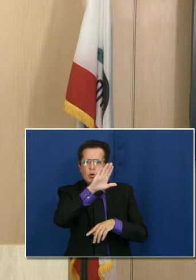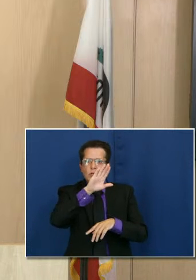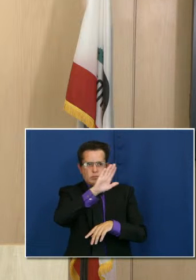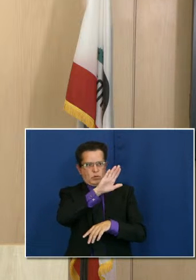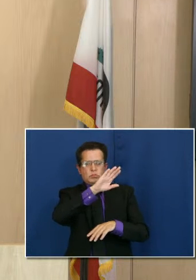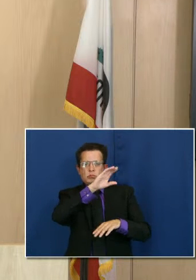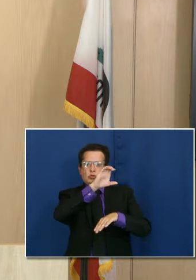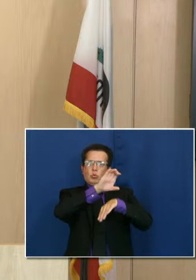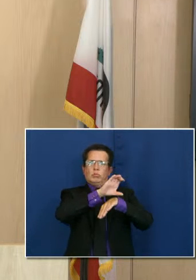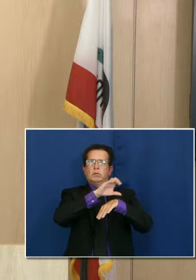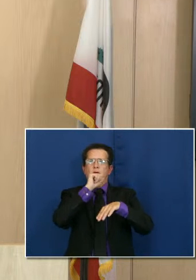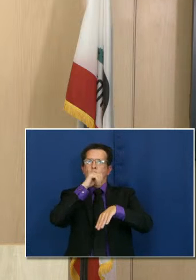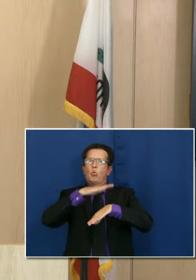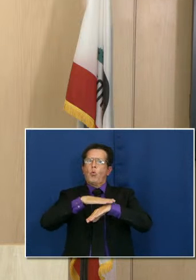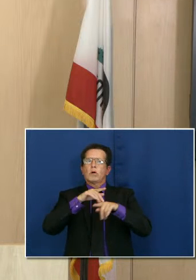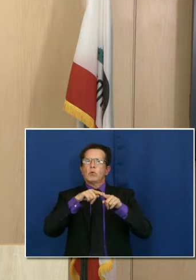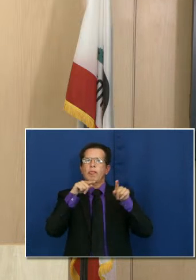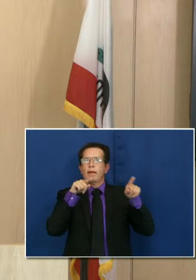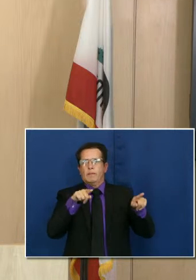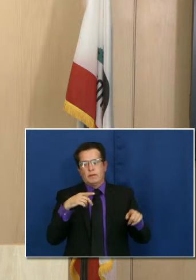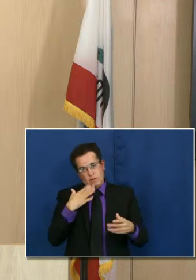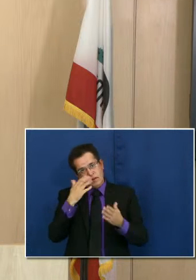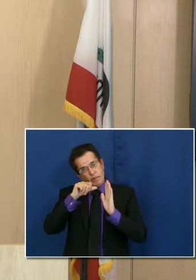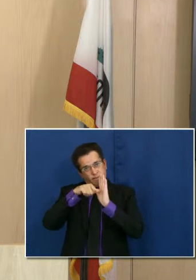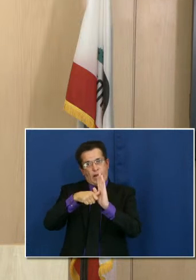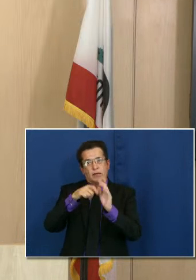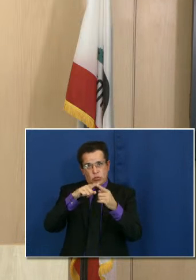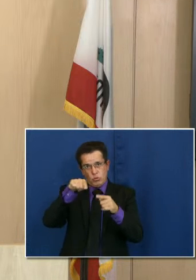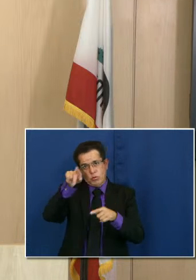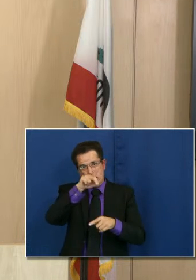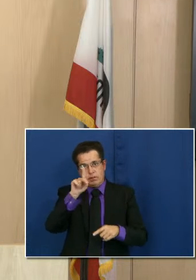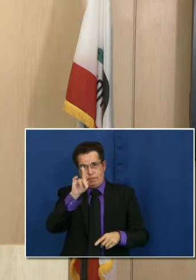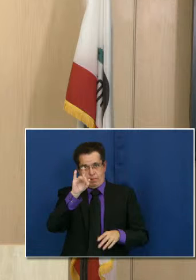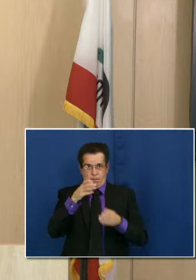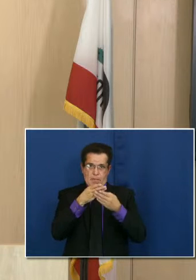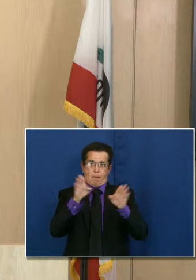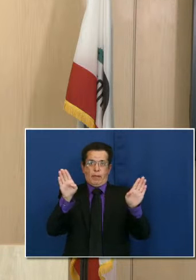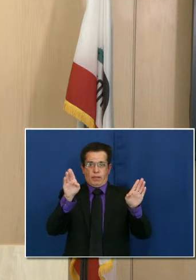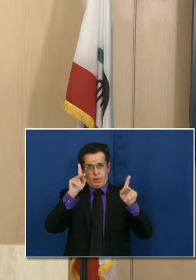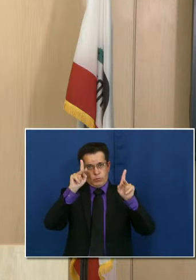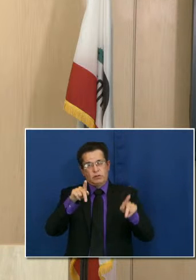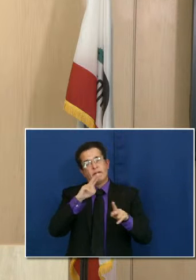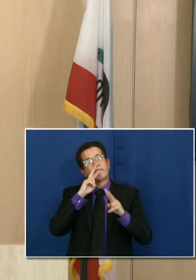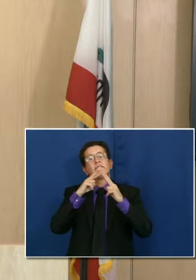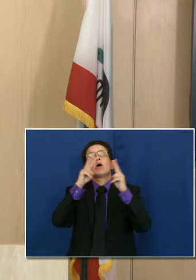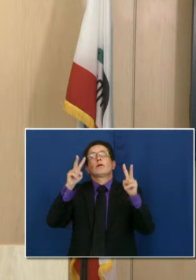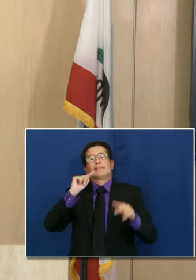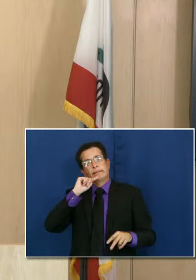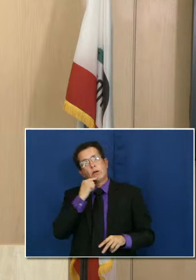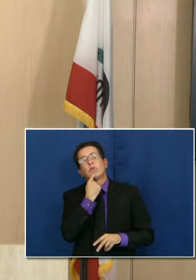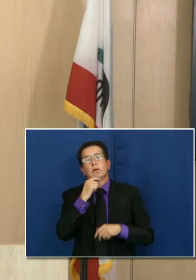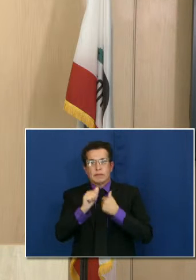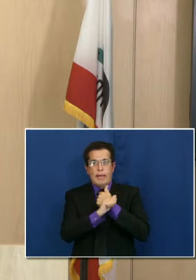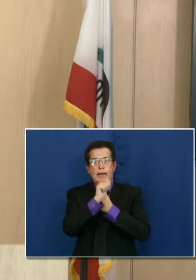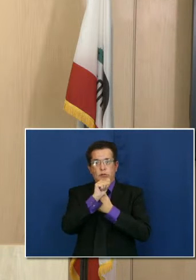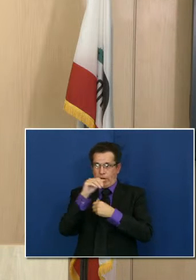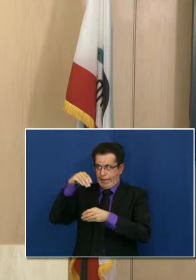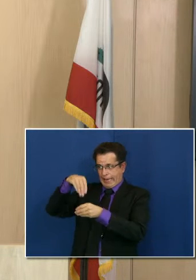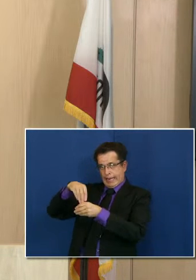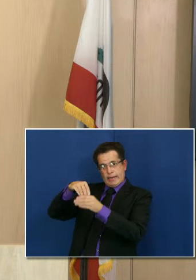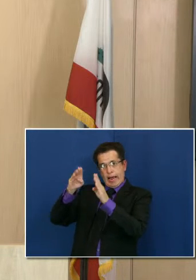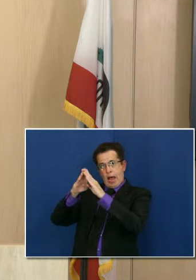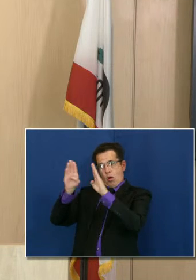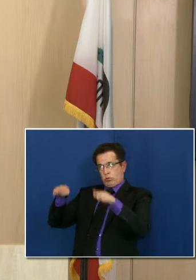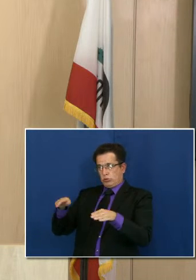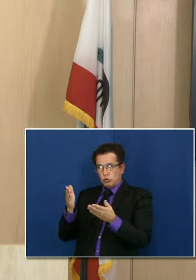cases there, we continue to implore the public to recognize the very real danger of indoor religious services,